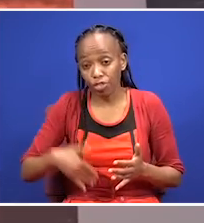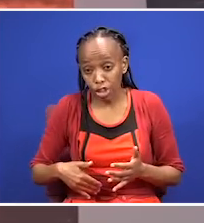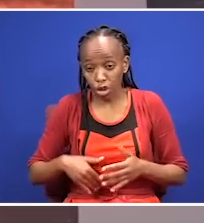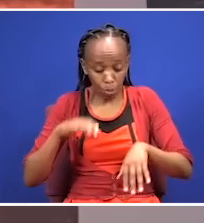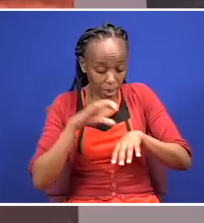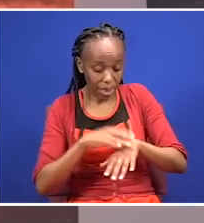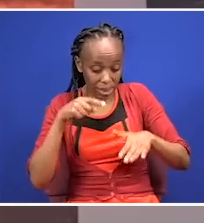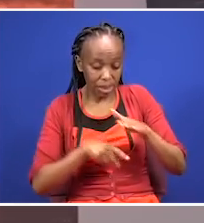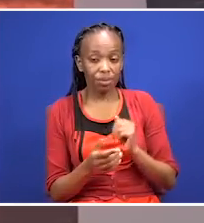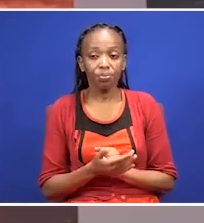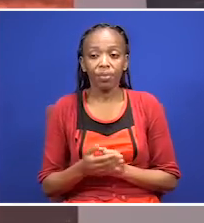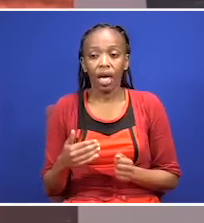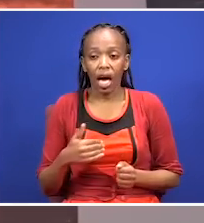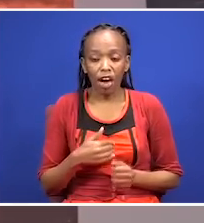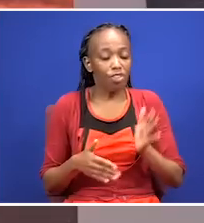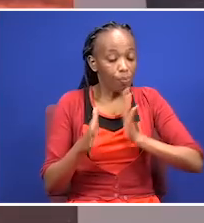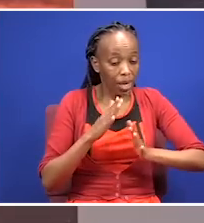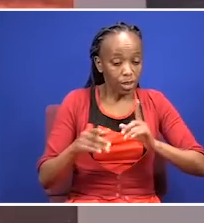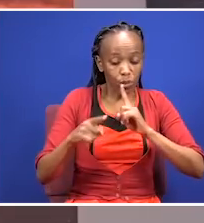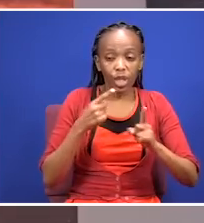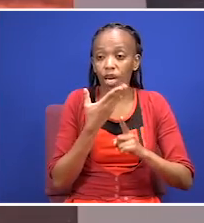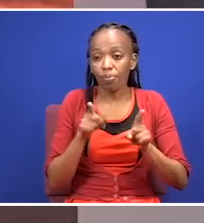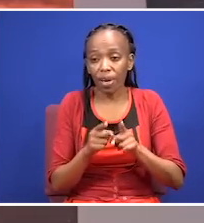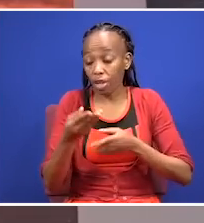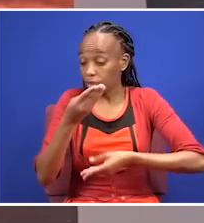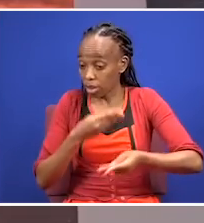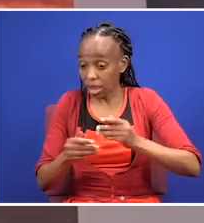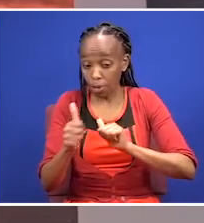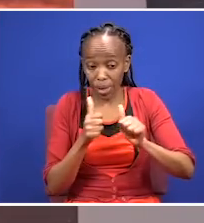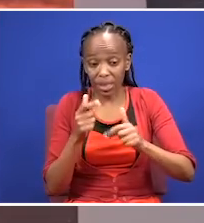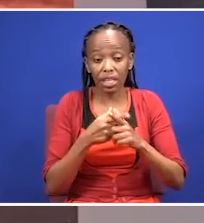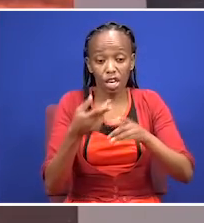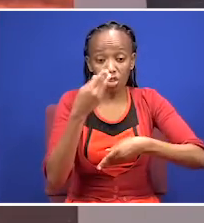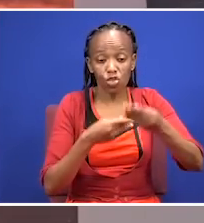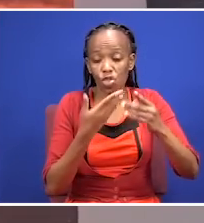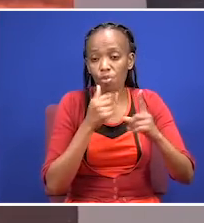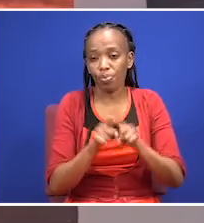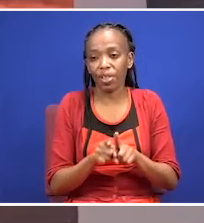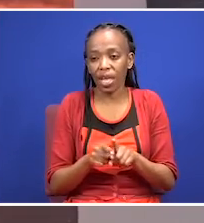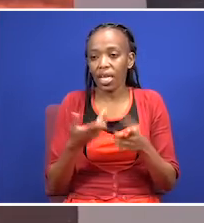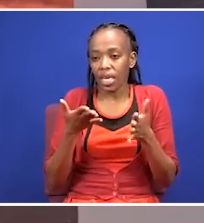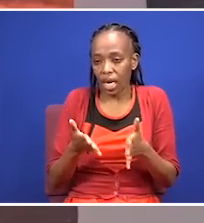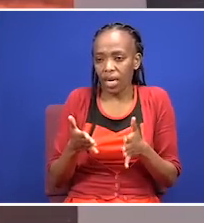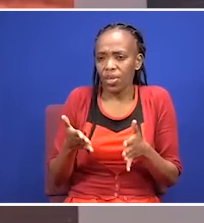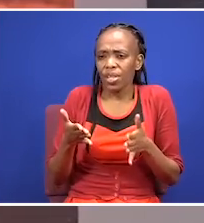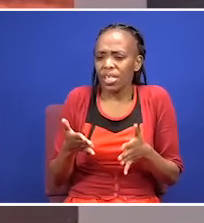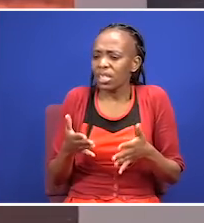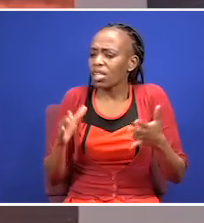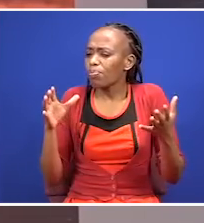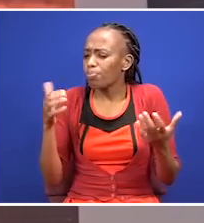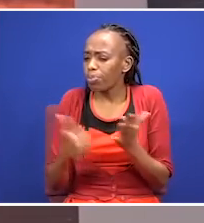find themselves in they have conspired to kill a brother traders have passed by they have sold him they are left this is a